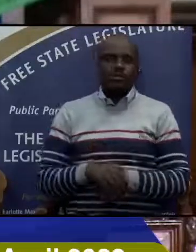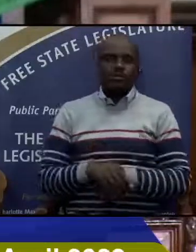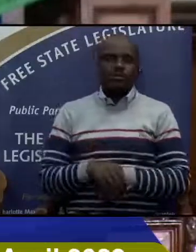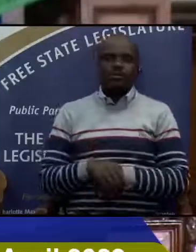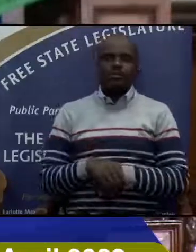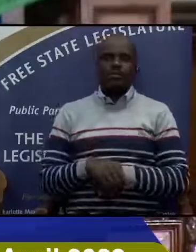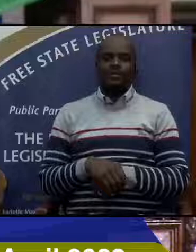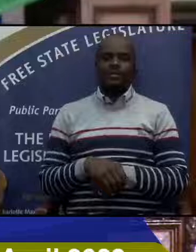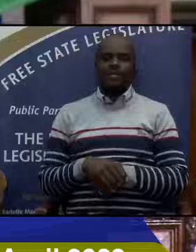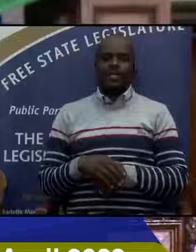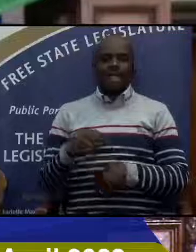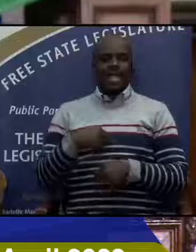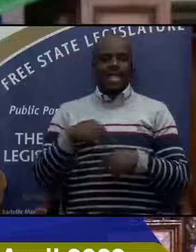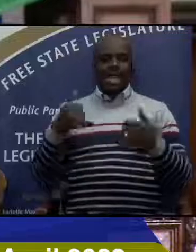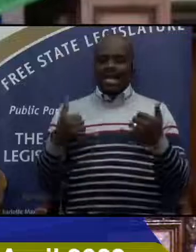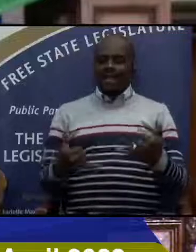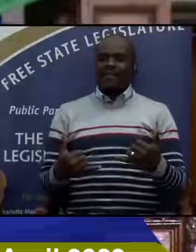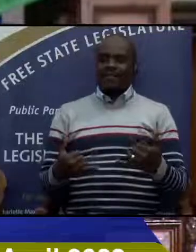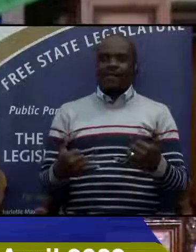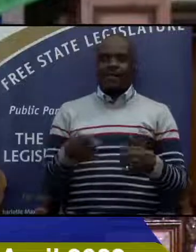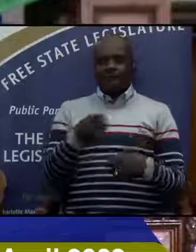interesting. Honourable Johnson, withdraw